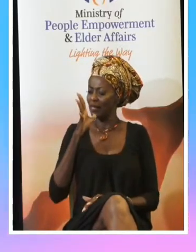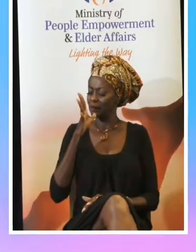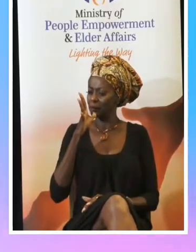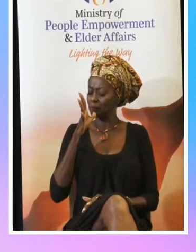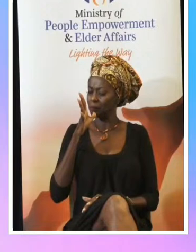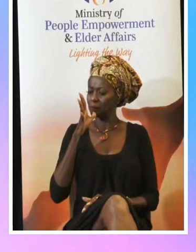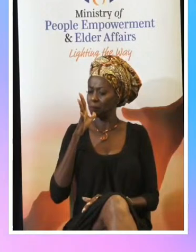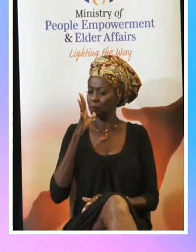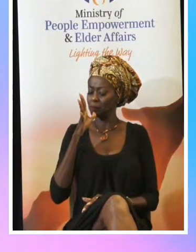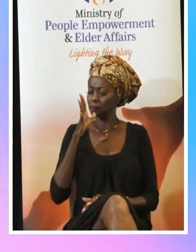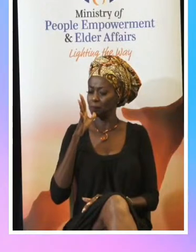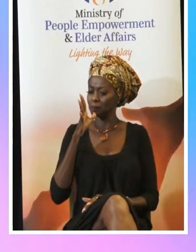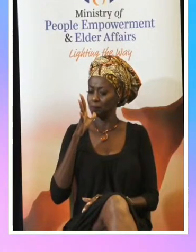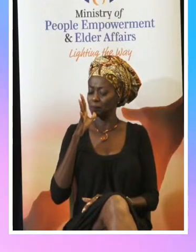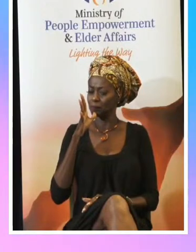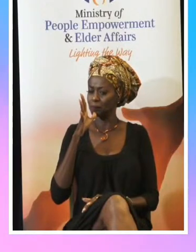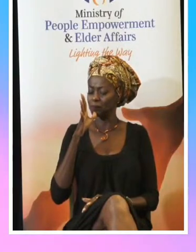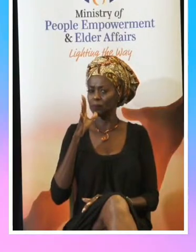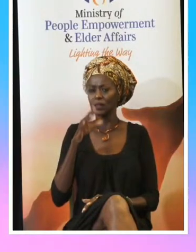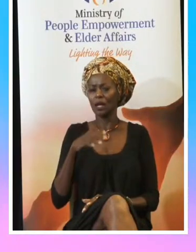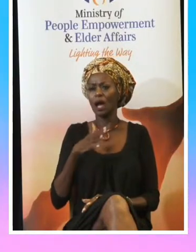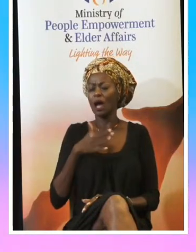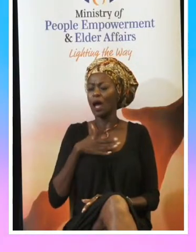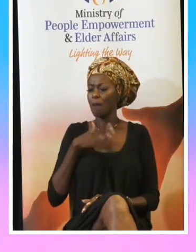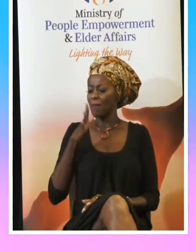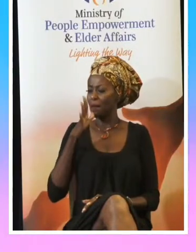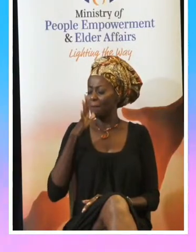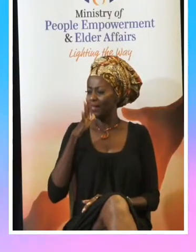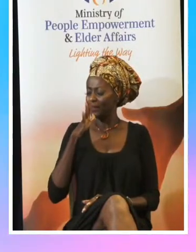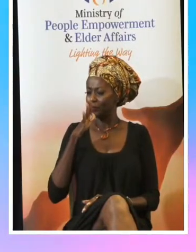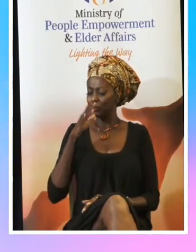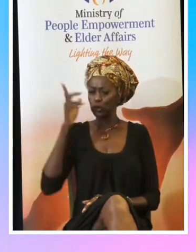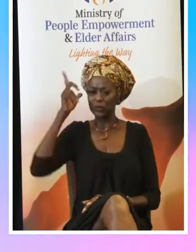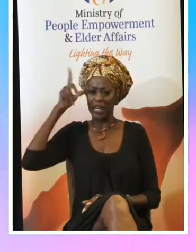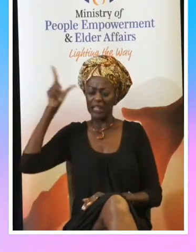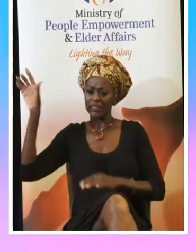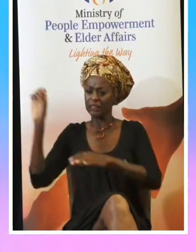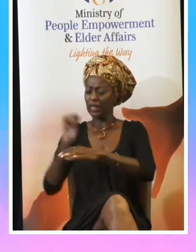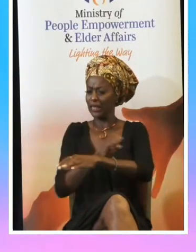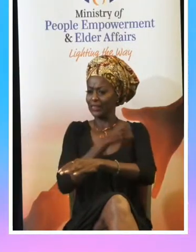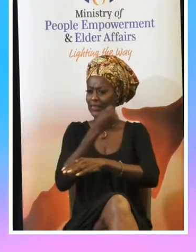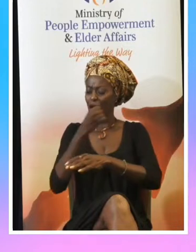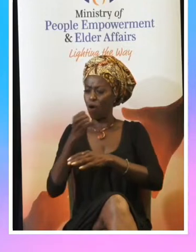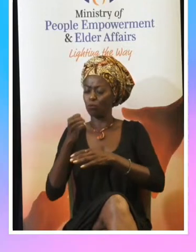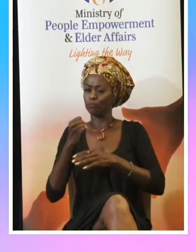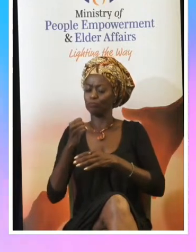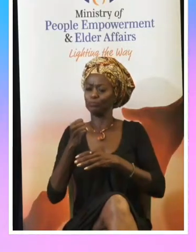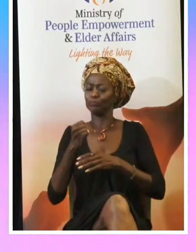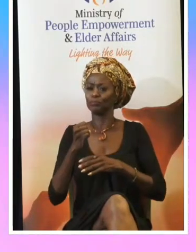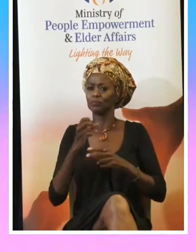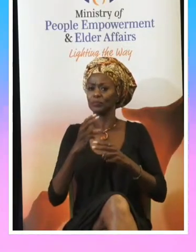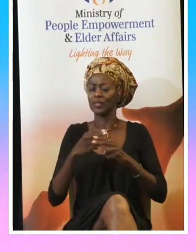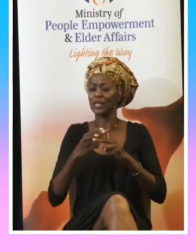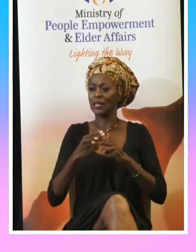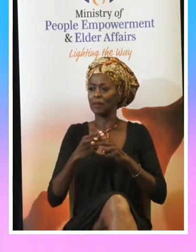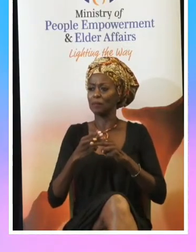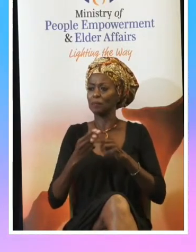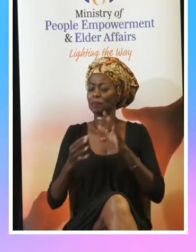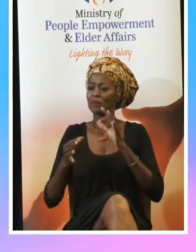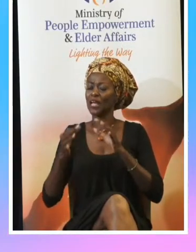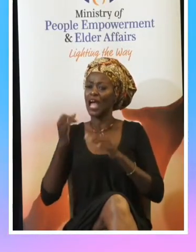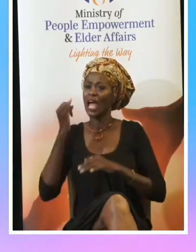is. My mother used to play a song, y'all may know it, a Charlie Pride song. If you can see, if you can